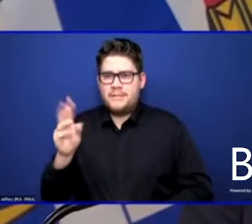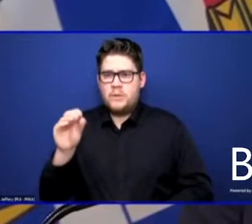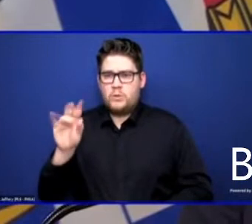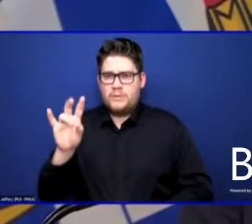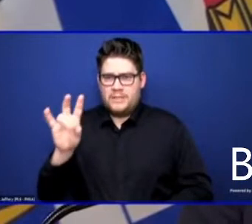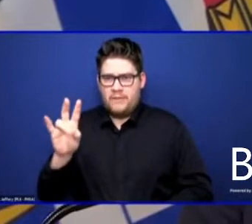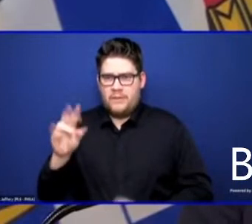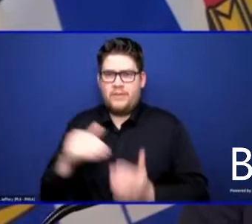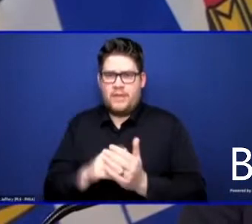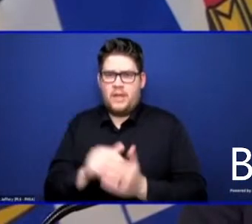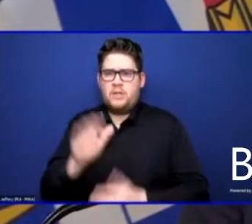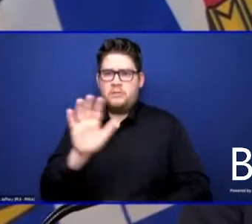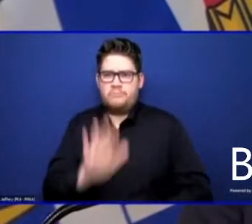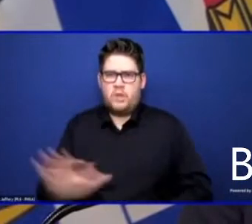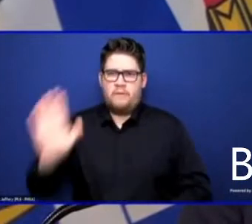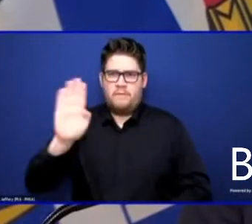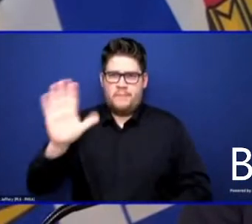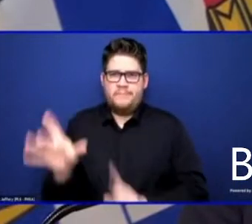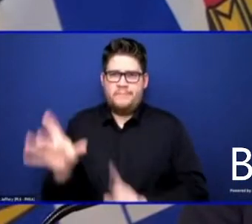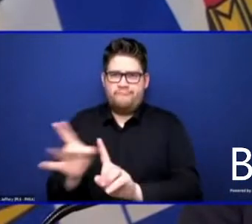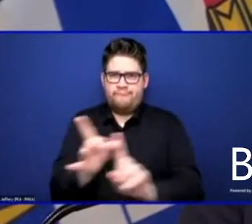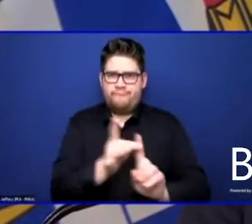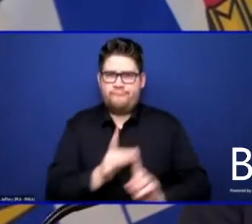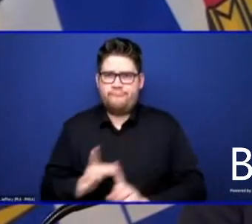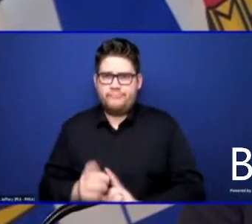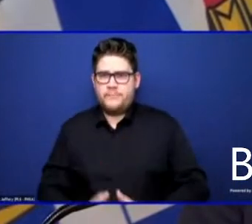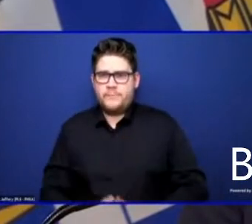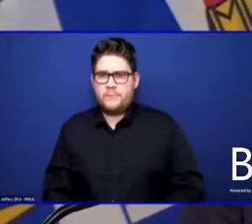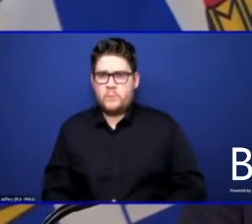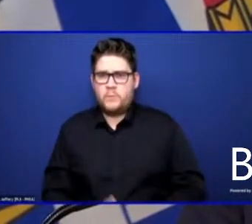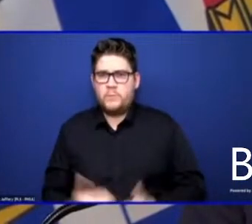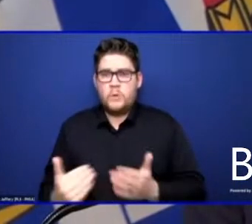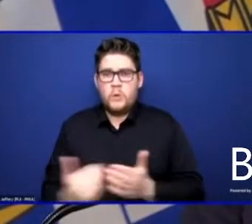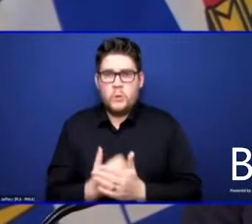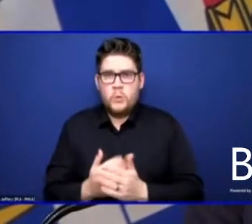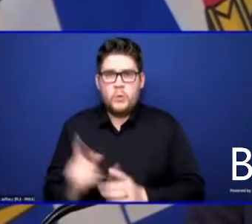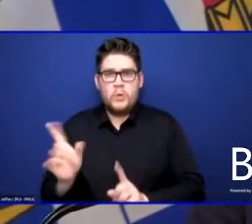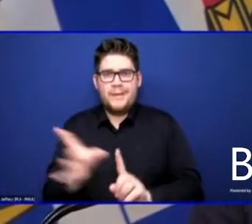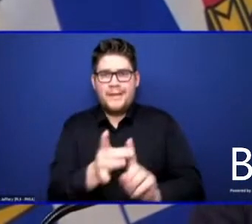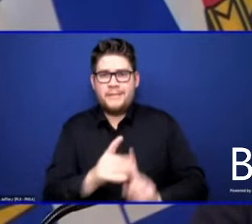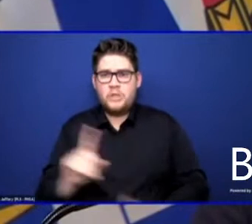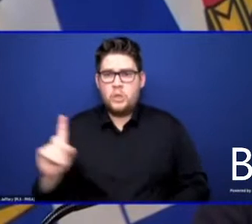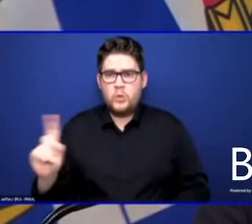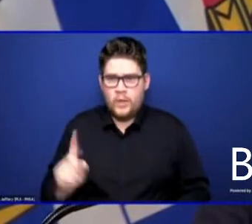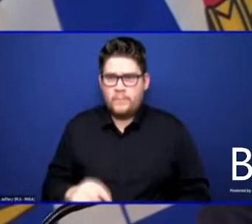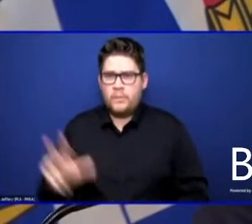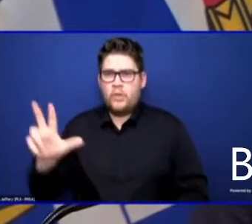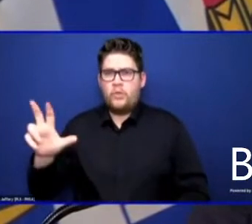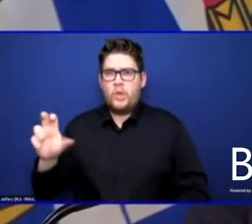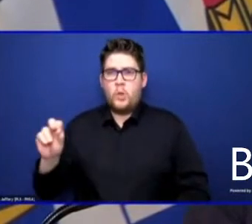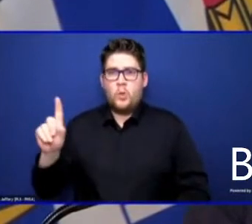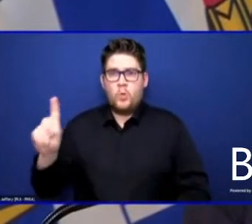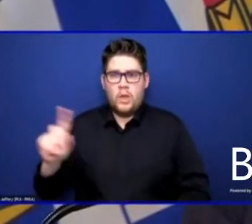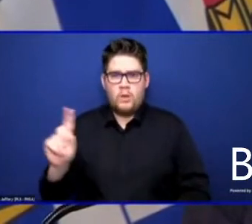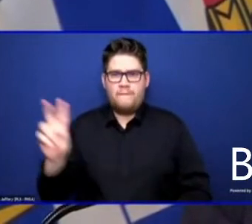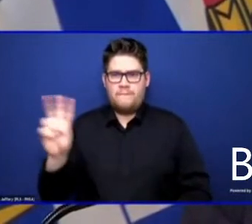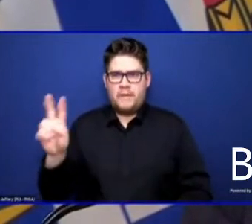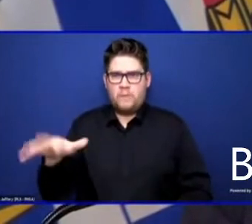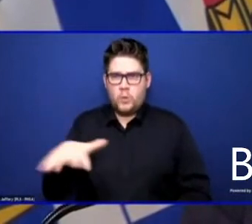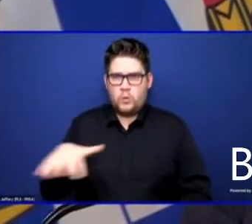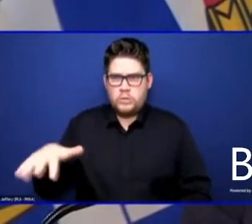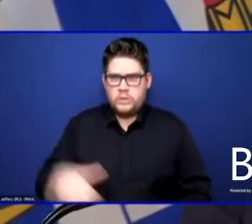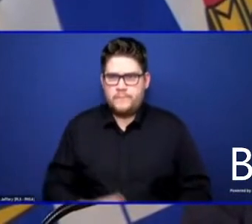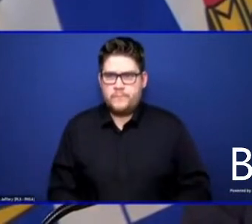116,075. The new cases, 301 are in the Vancouver Coastal Health Region, 730 people live in the Fraser